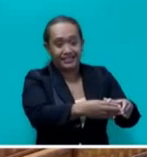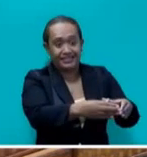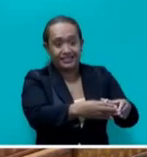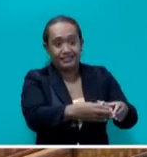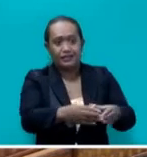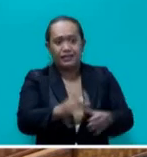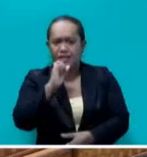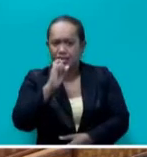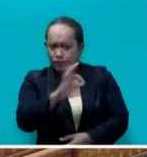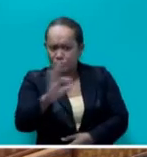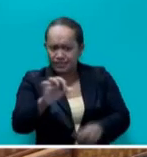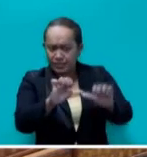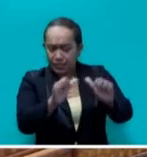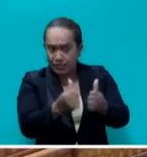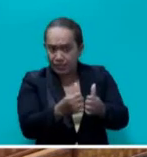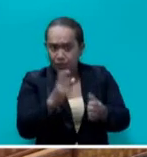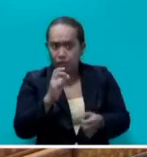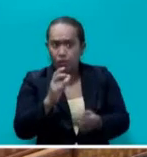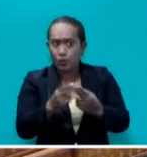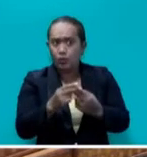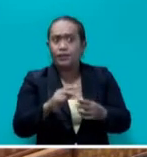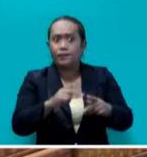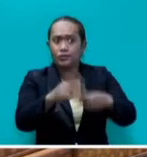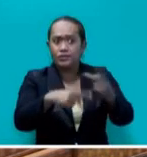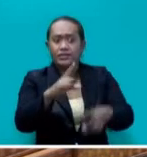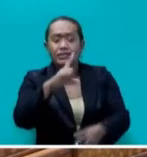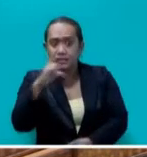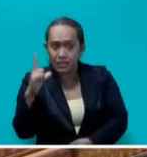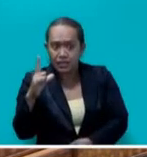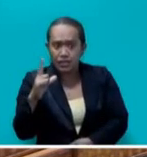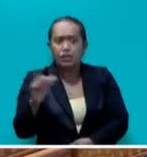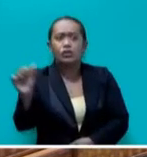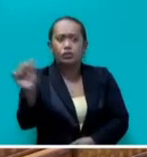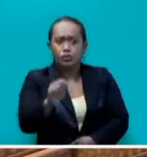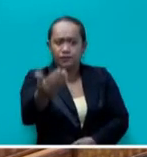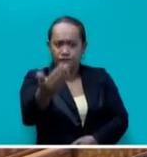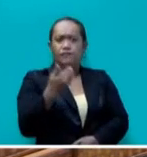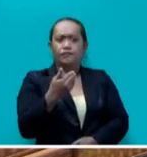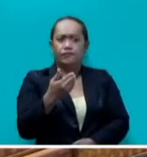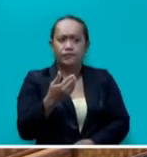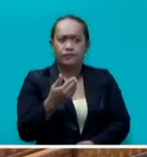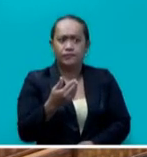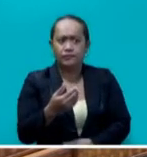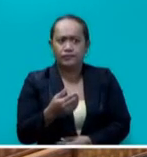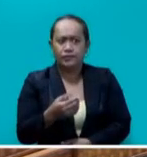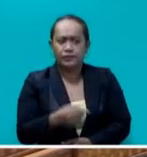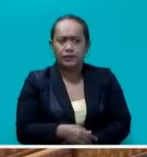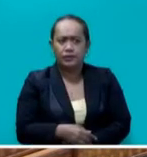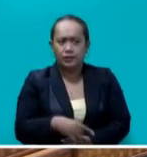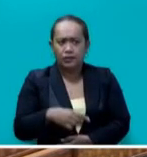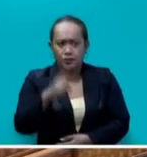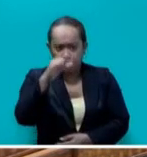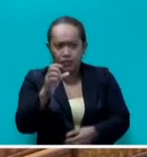you disagreed with the proceedings yesterday, you should have raised it then, and we could have